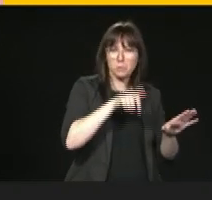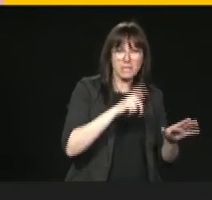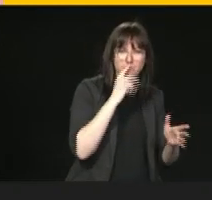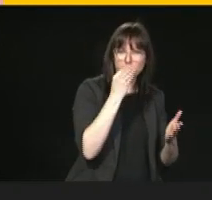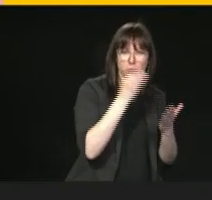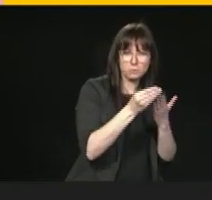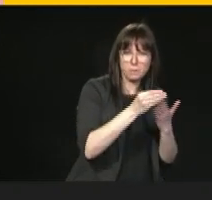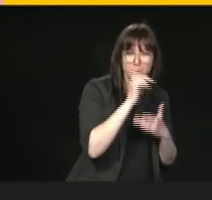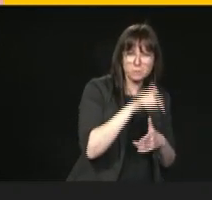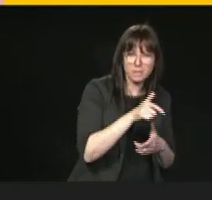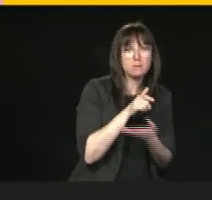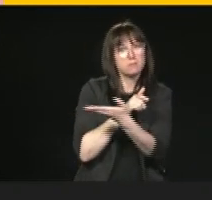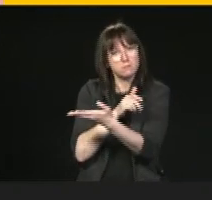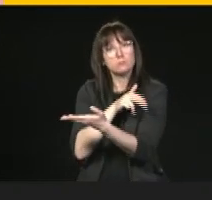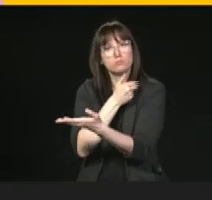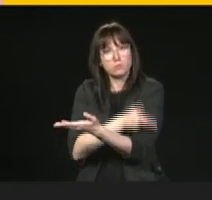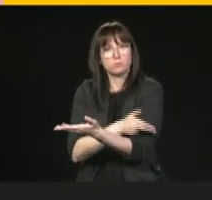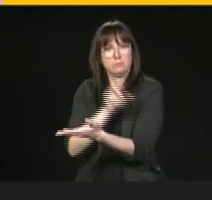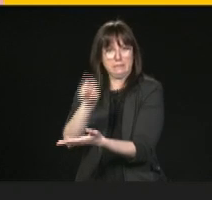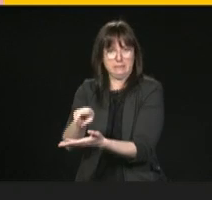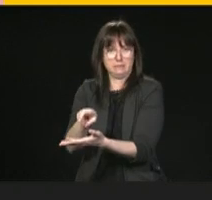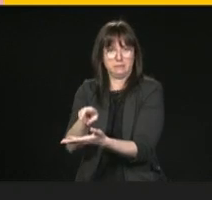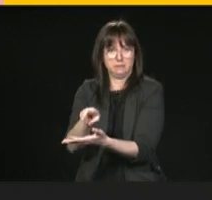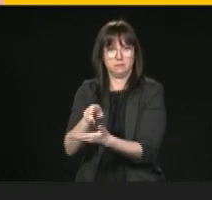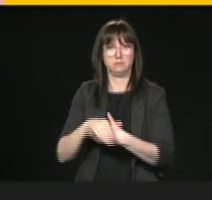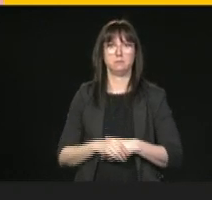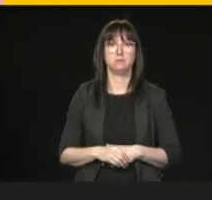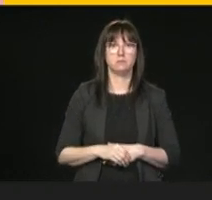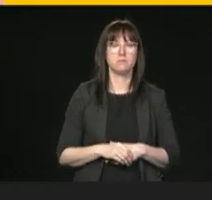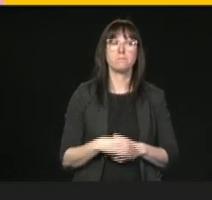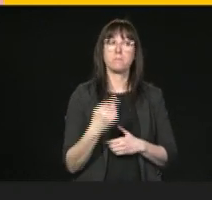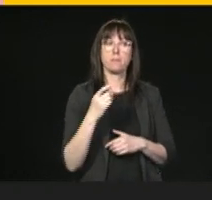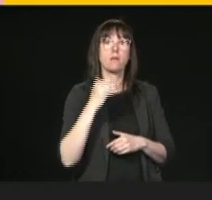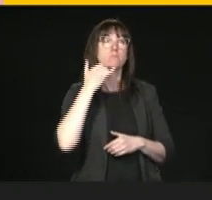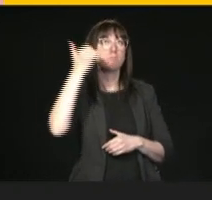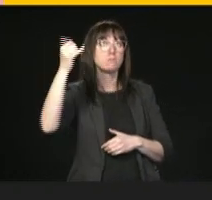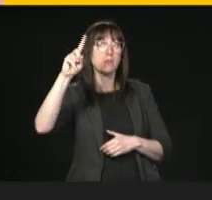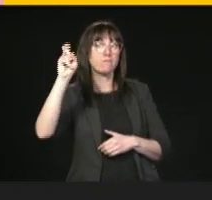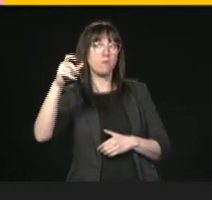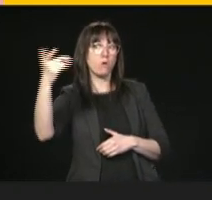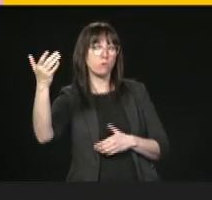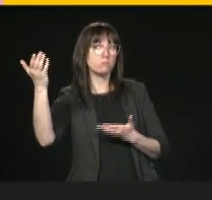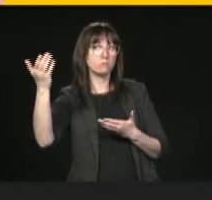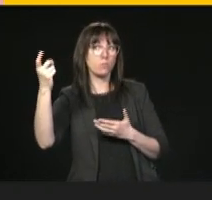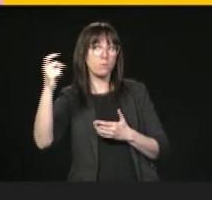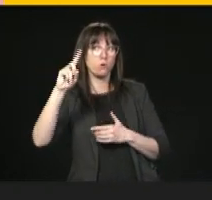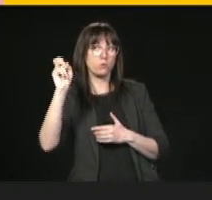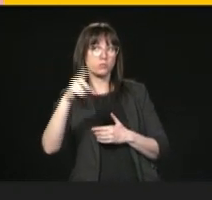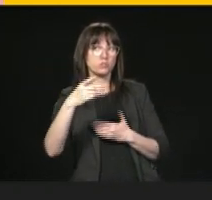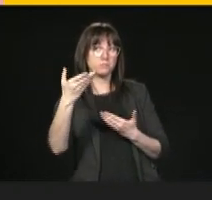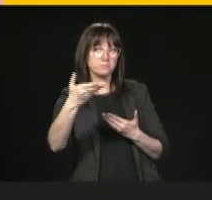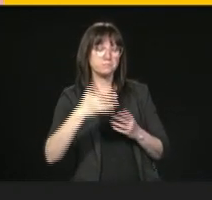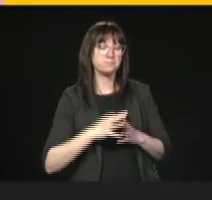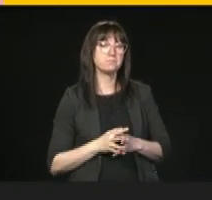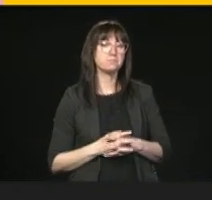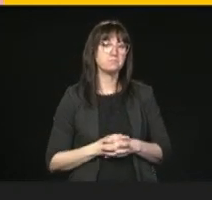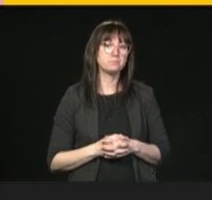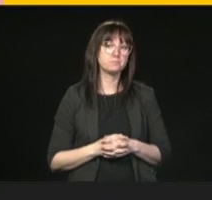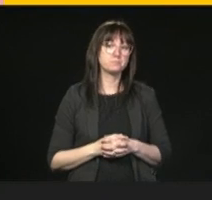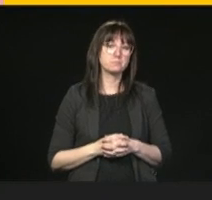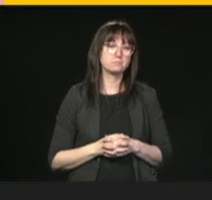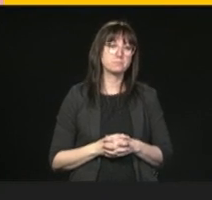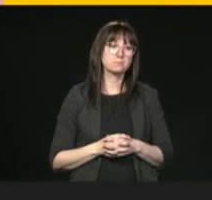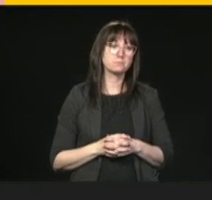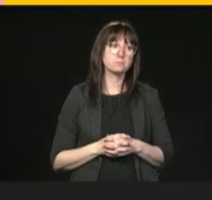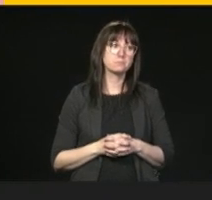Okay, one last question for the phone. For those who are still on the line and want to stay on for the next press conference by Minister Morneau,